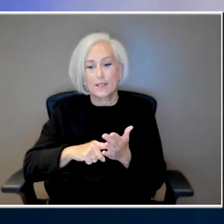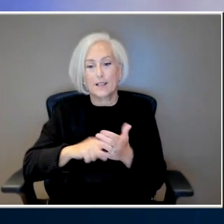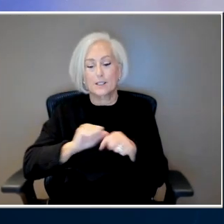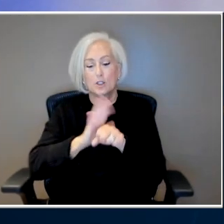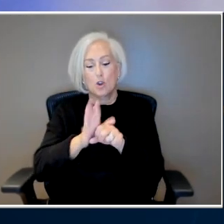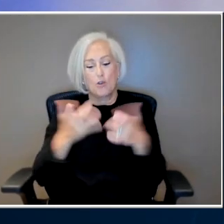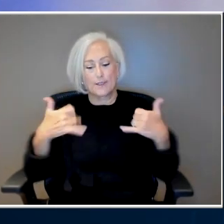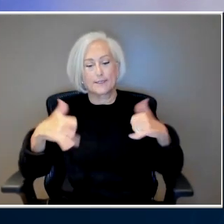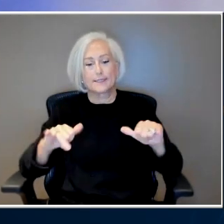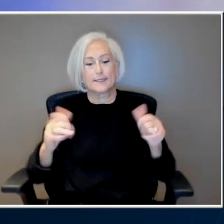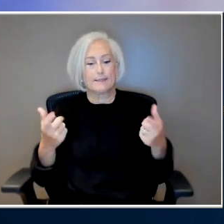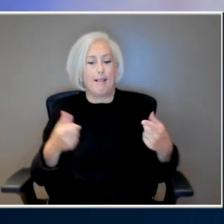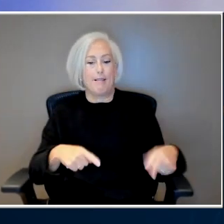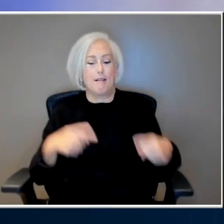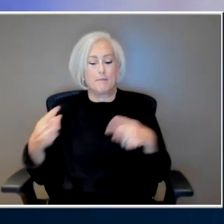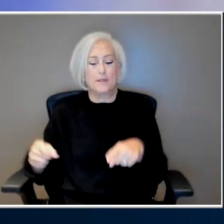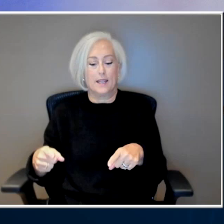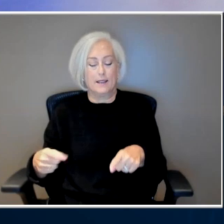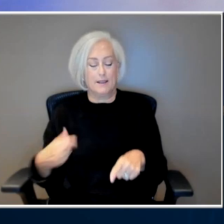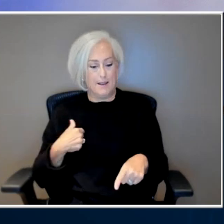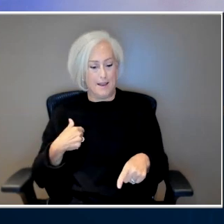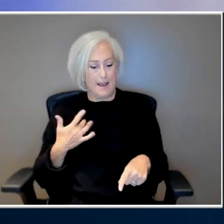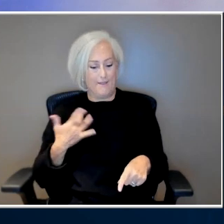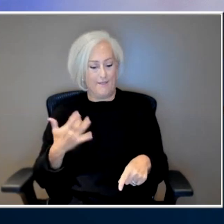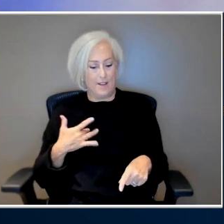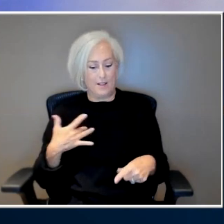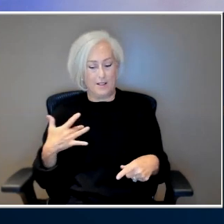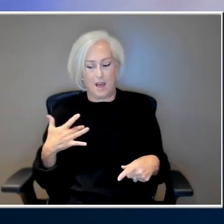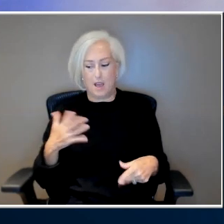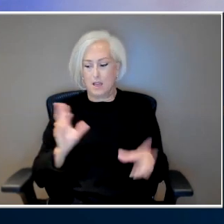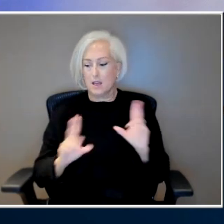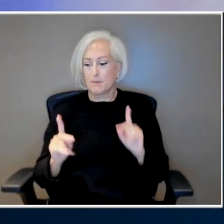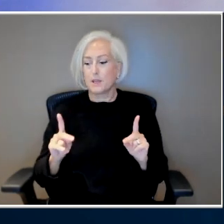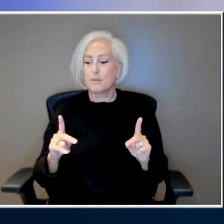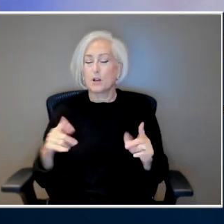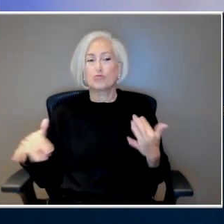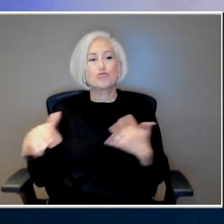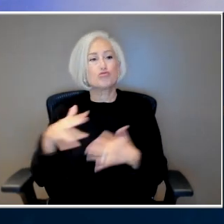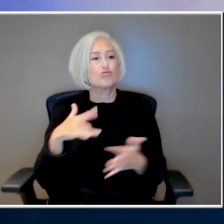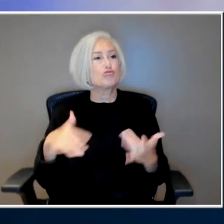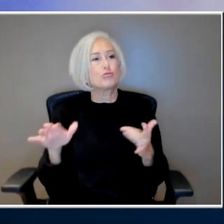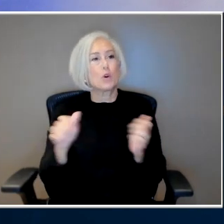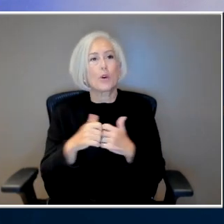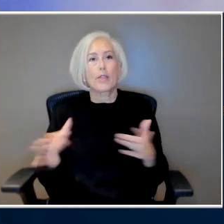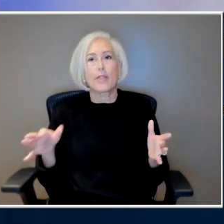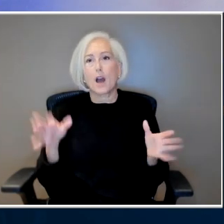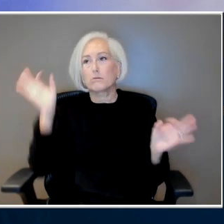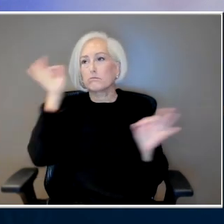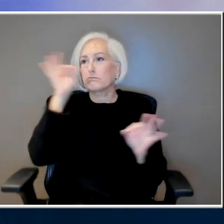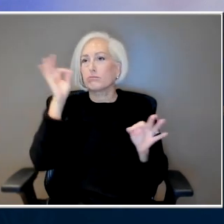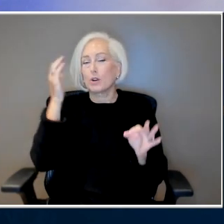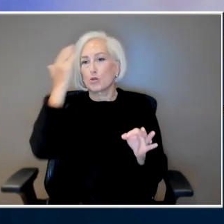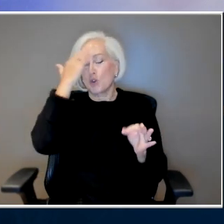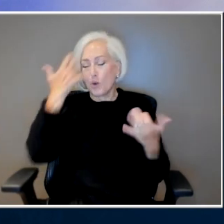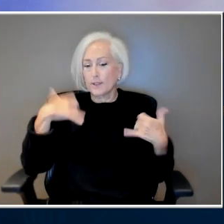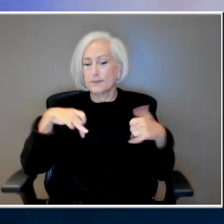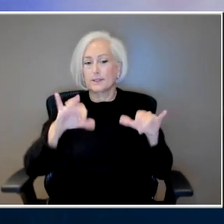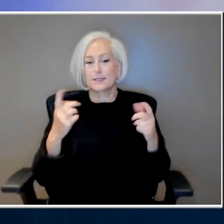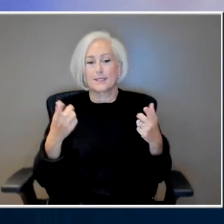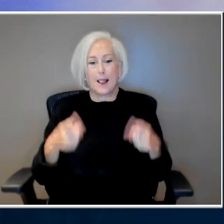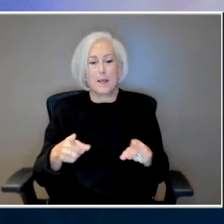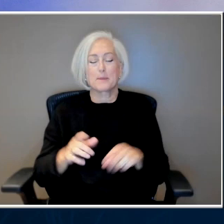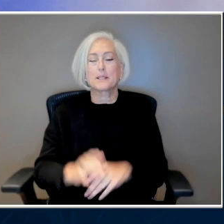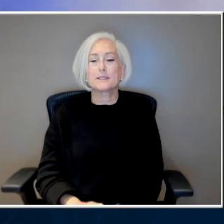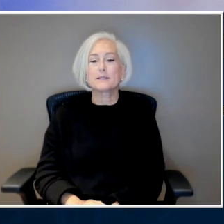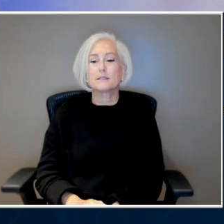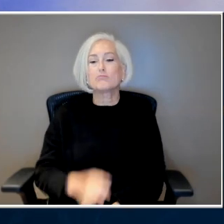I fear people go around in their lives as if it doesn't exist. Jeremy has a question. Is it possible that CAR T-cell therapy